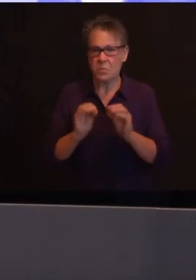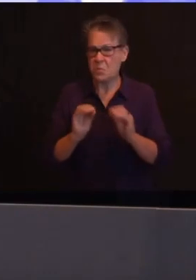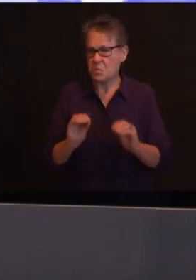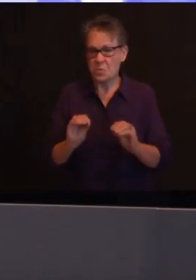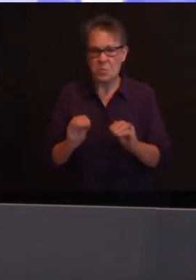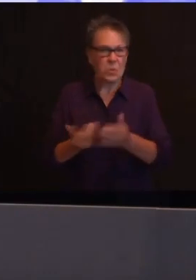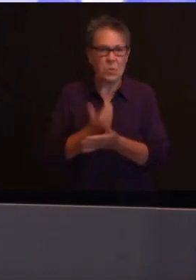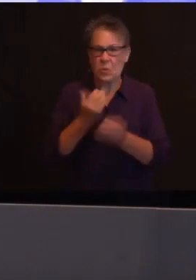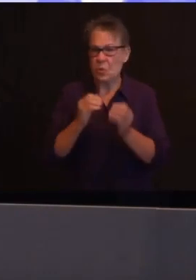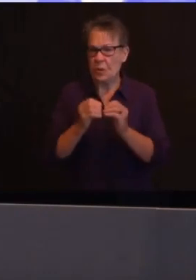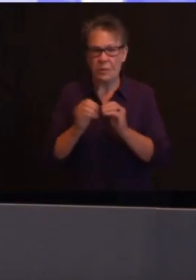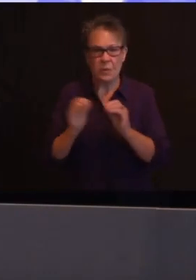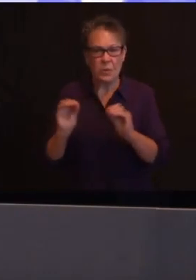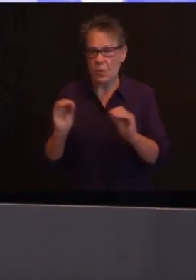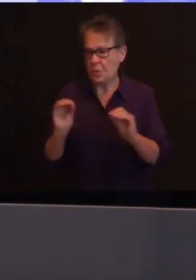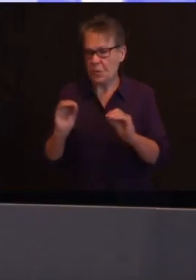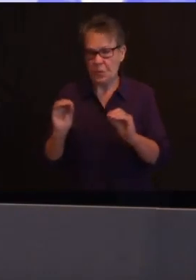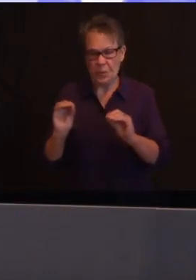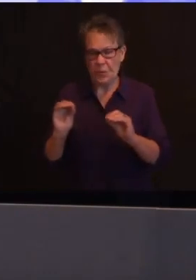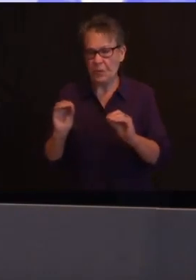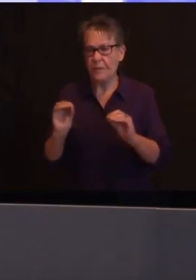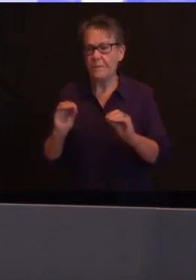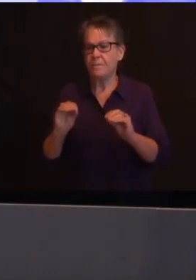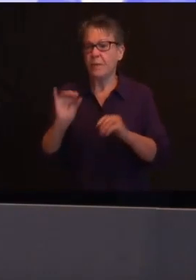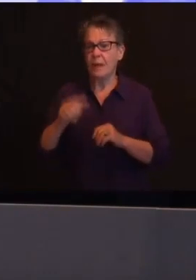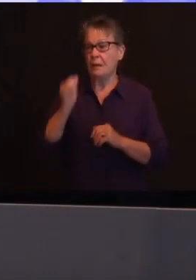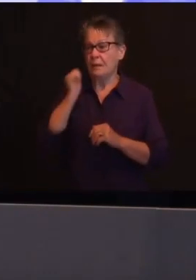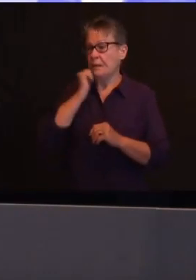July 2nd in New Jersey is